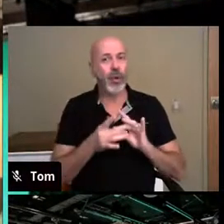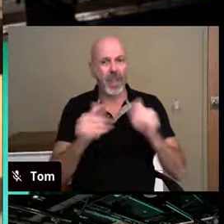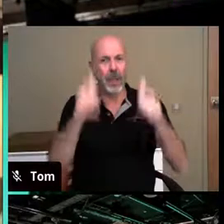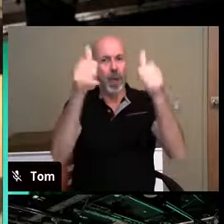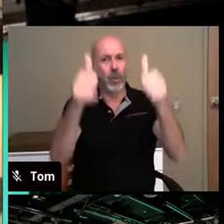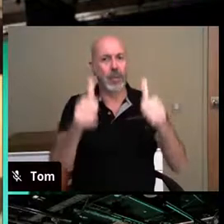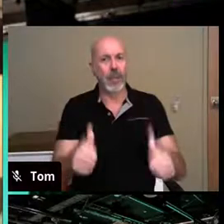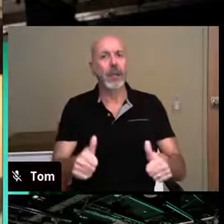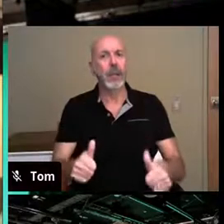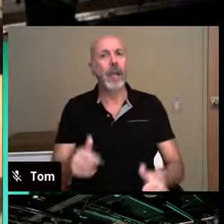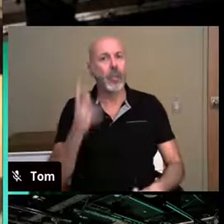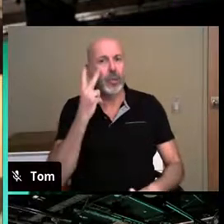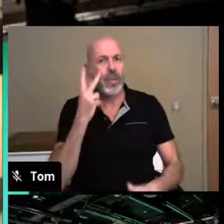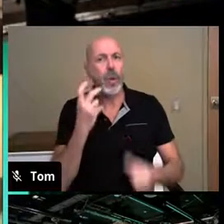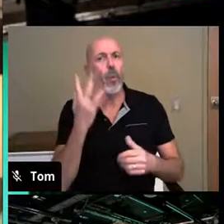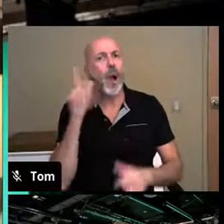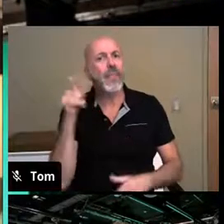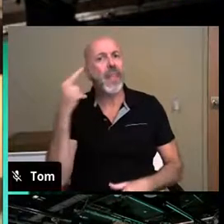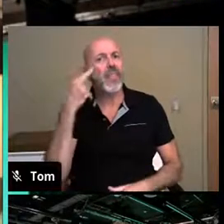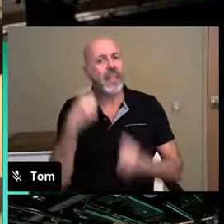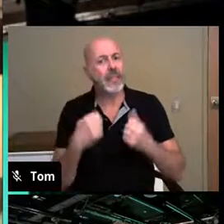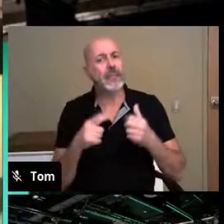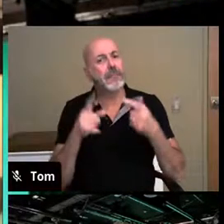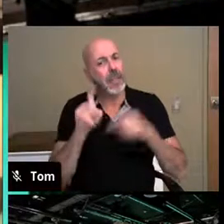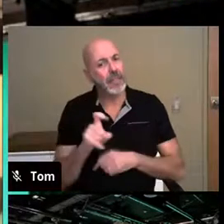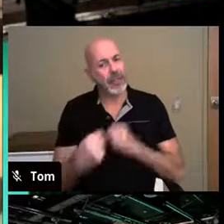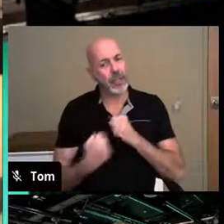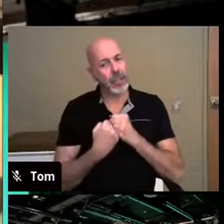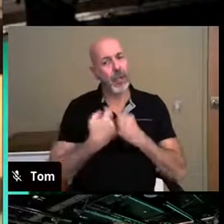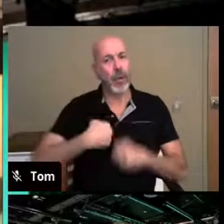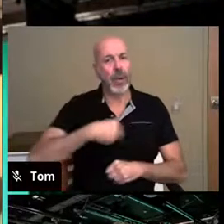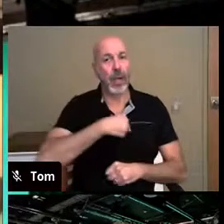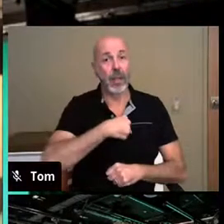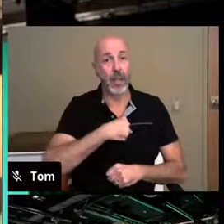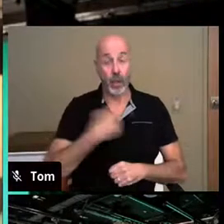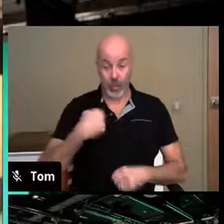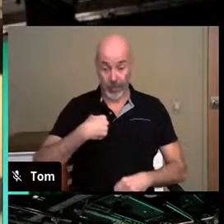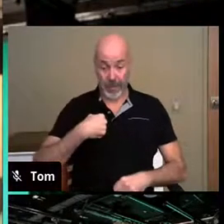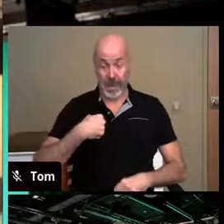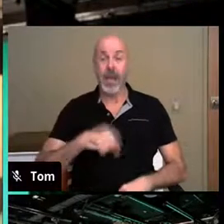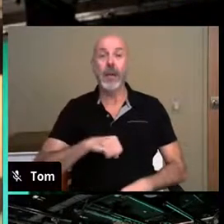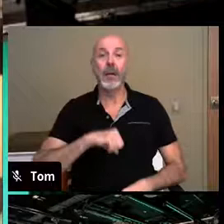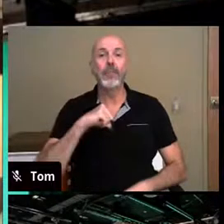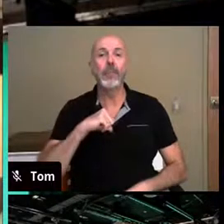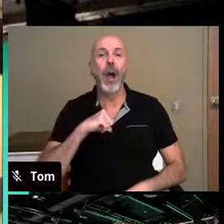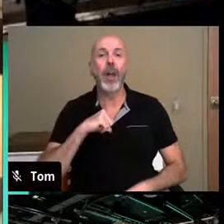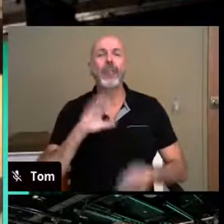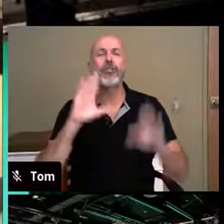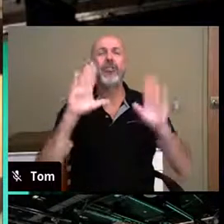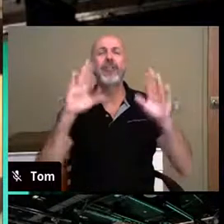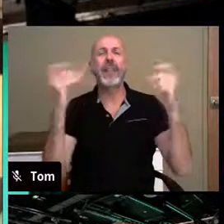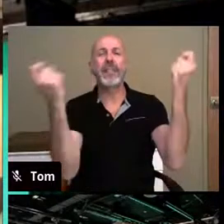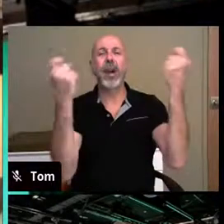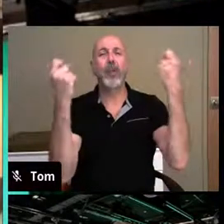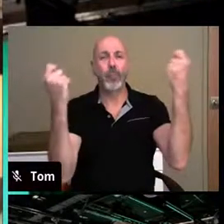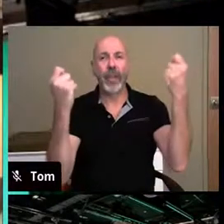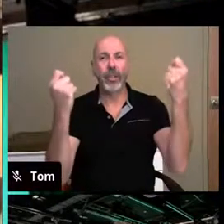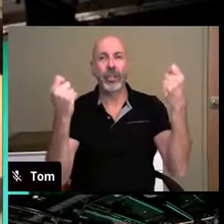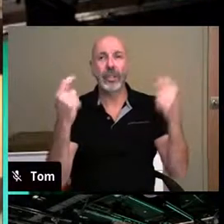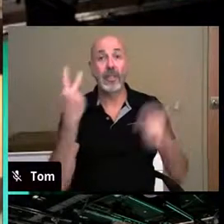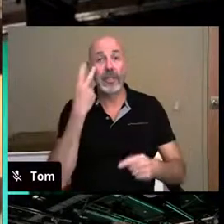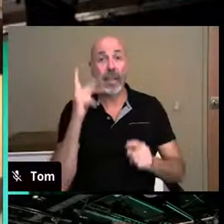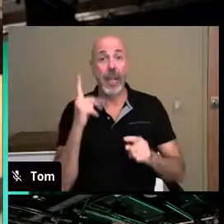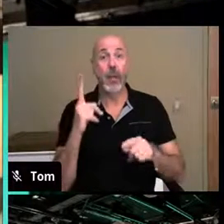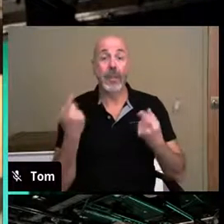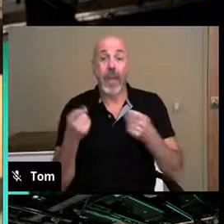to support us with Pride. And that is the point. For me personally, Pride is such a great celebration to realize how far we've come, but